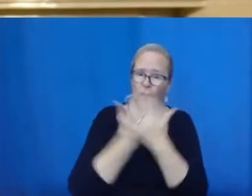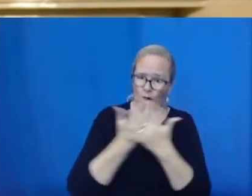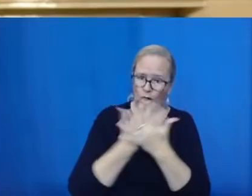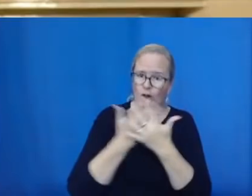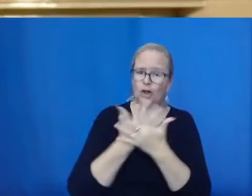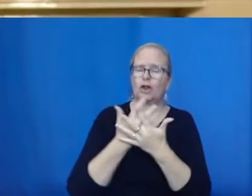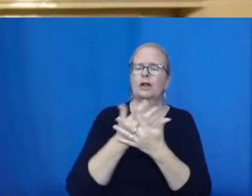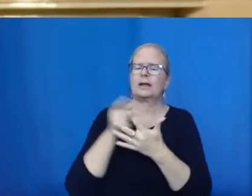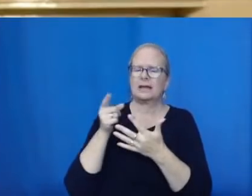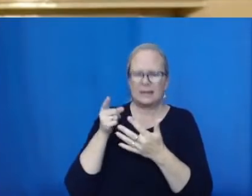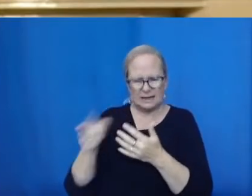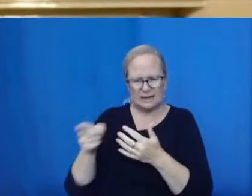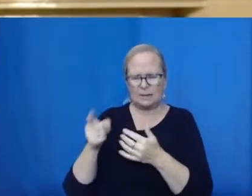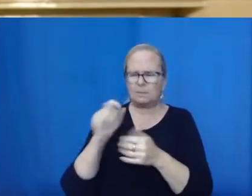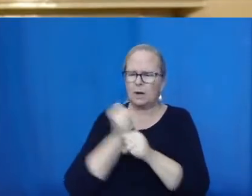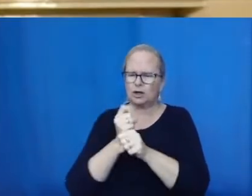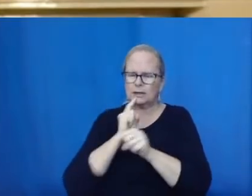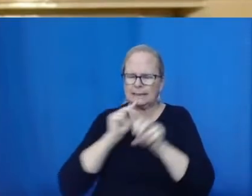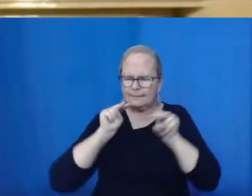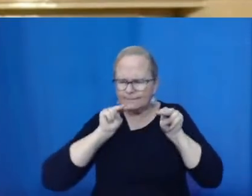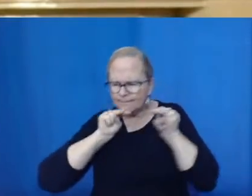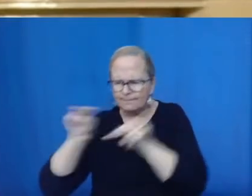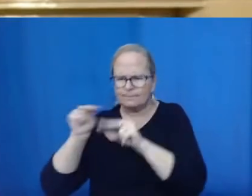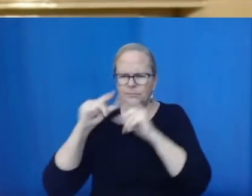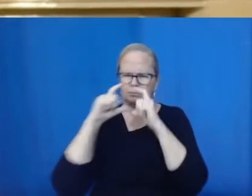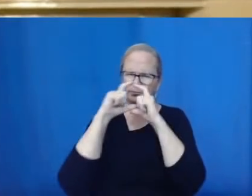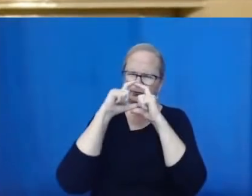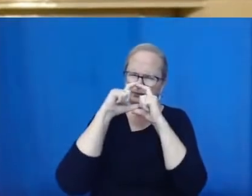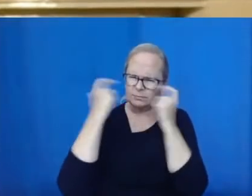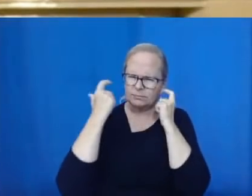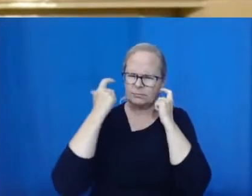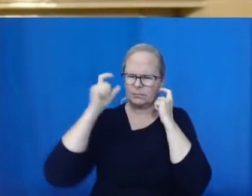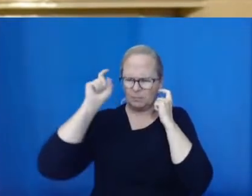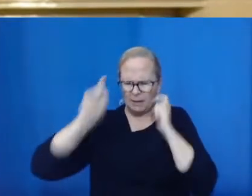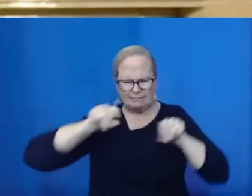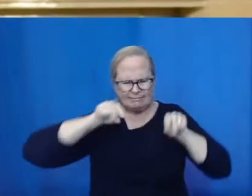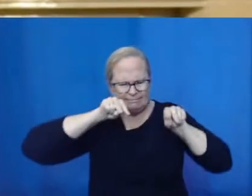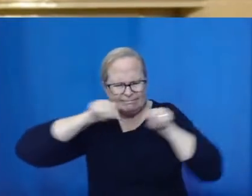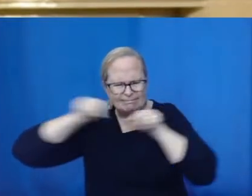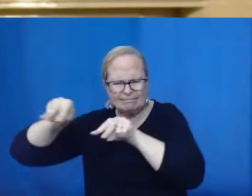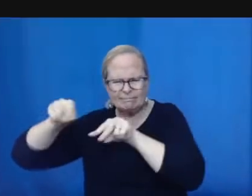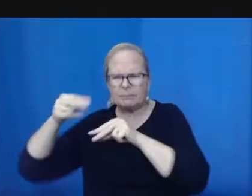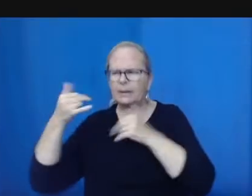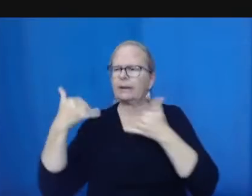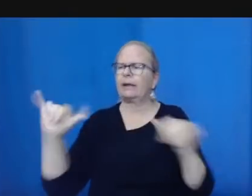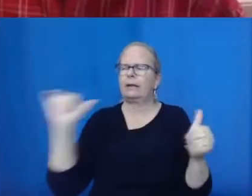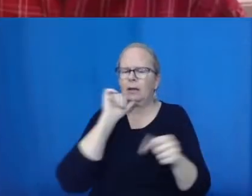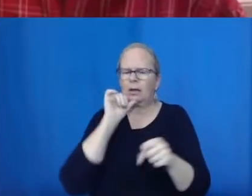inadequate protection for these kids. I'll turn it over to Zayed for another breakdown of the numbers.